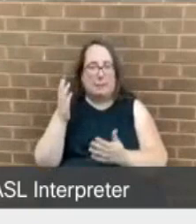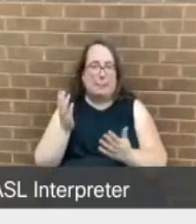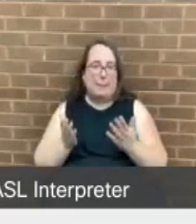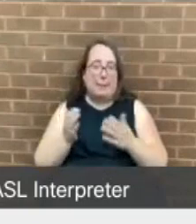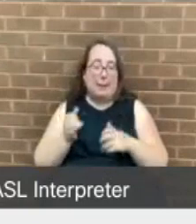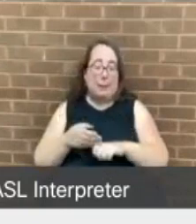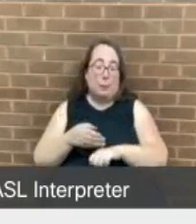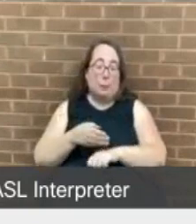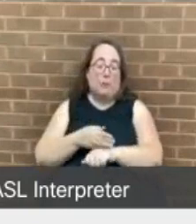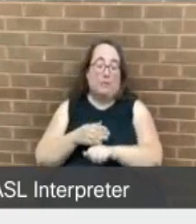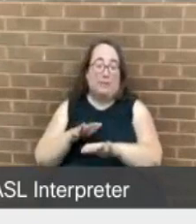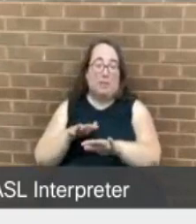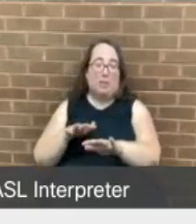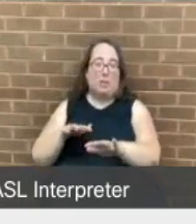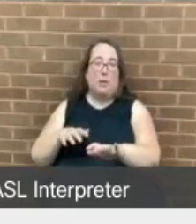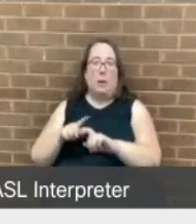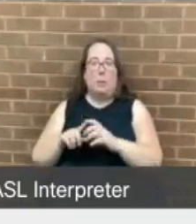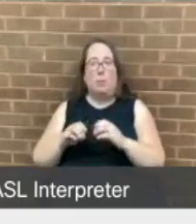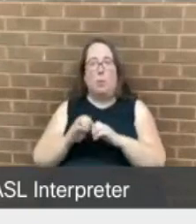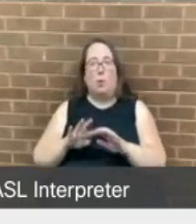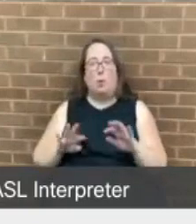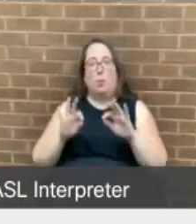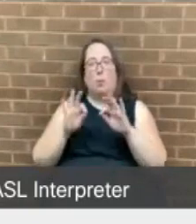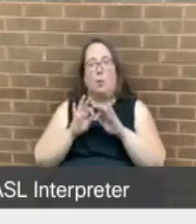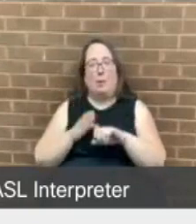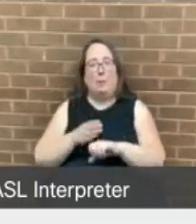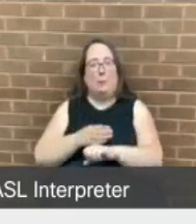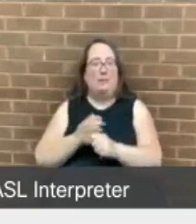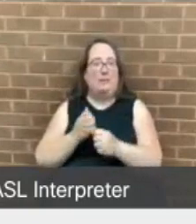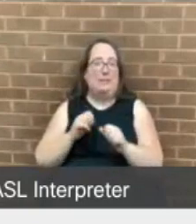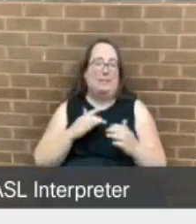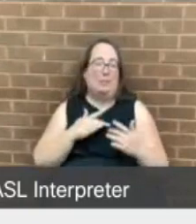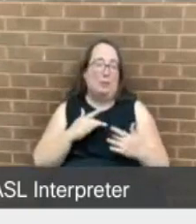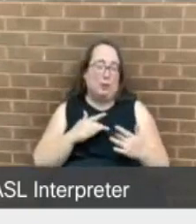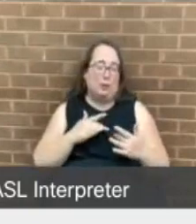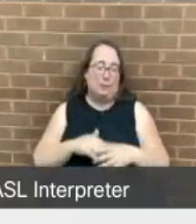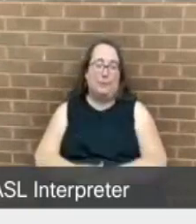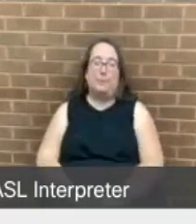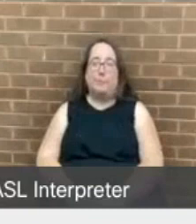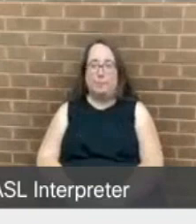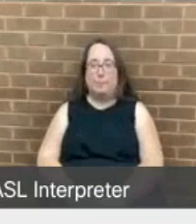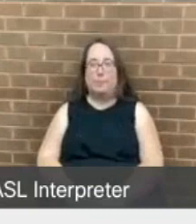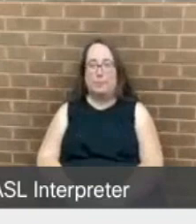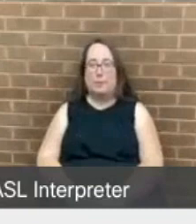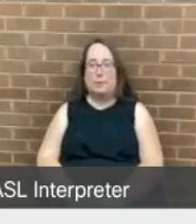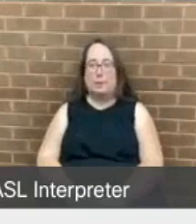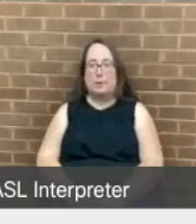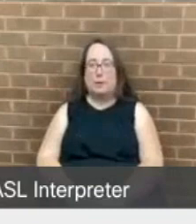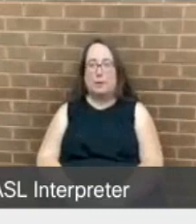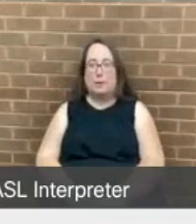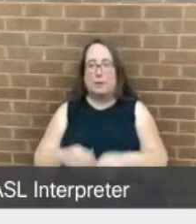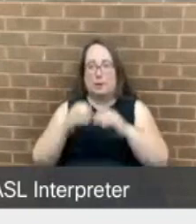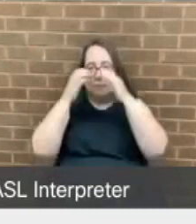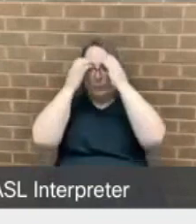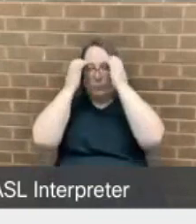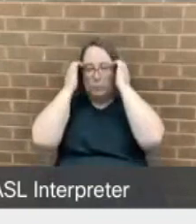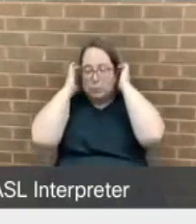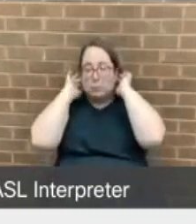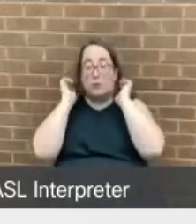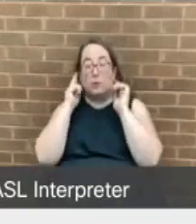improve congestion, but more importantly, improve the safety concerns. Does that make sense? So you're focused on